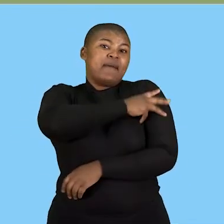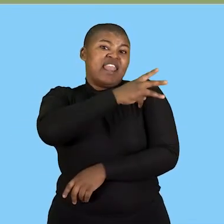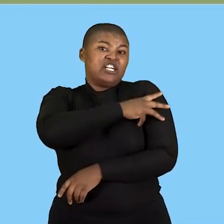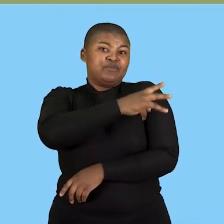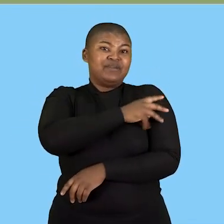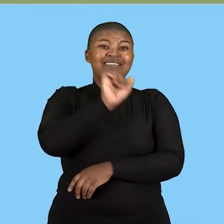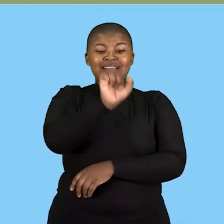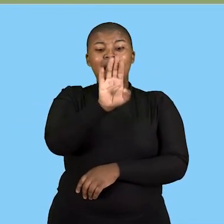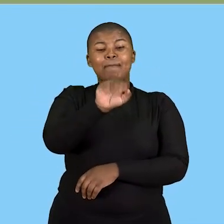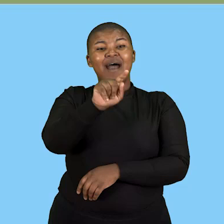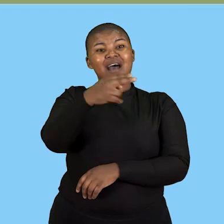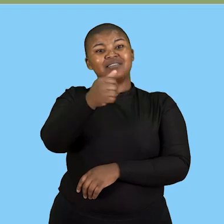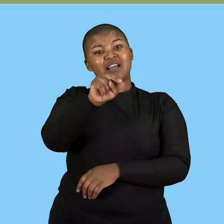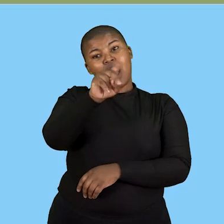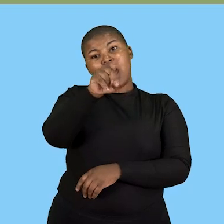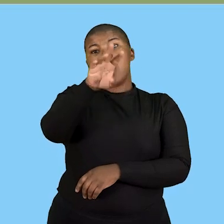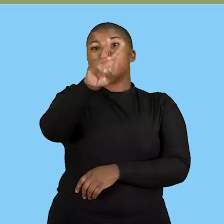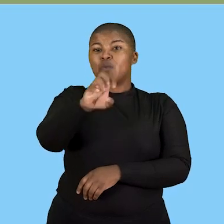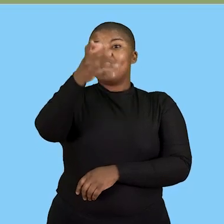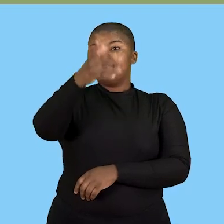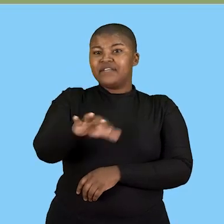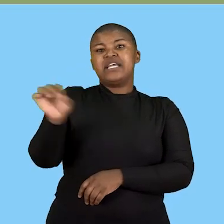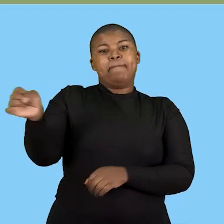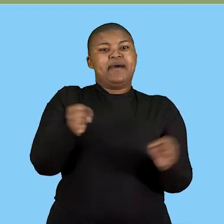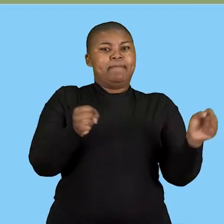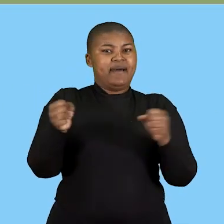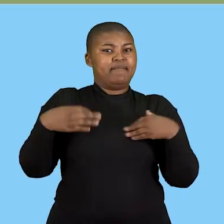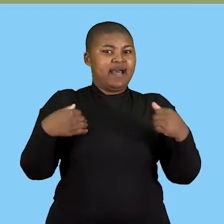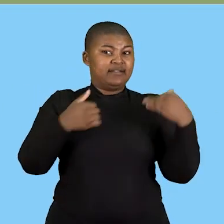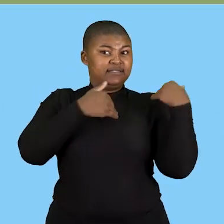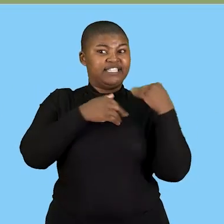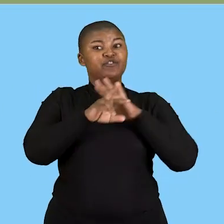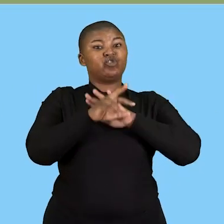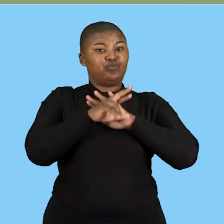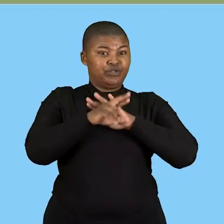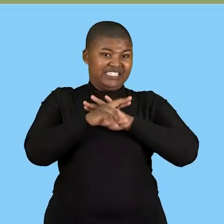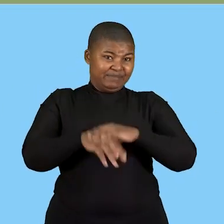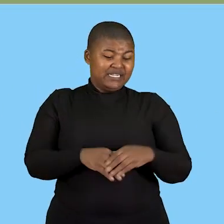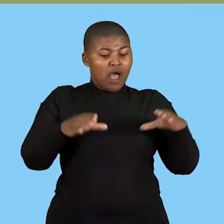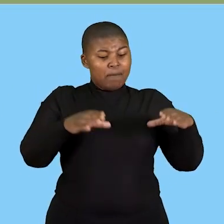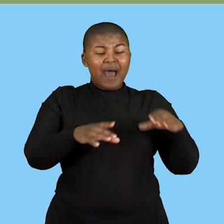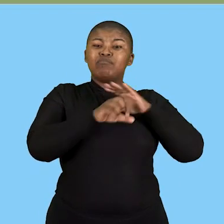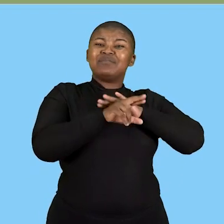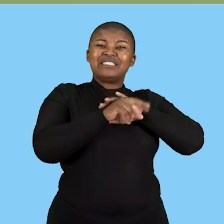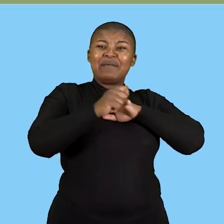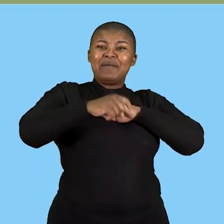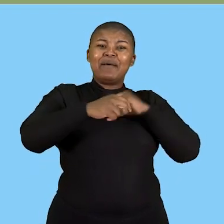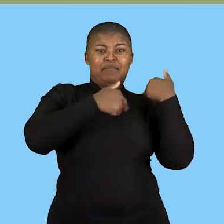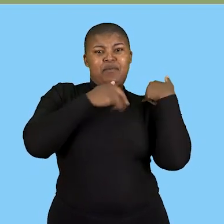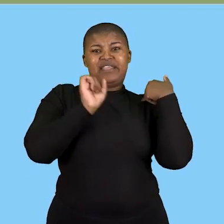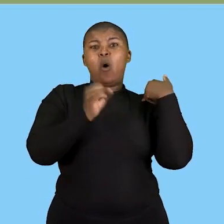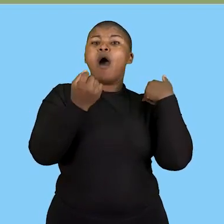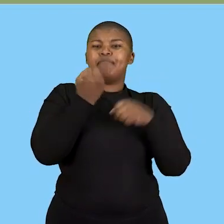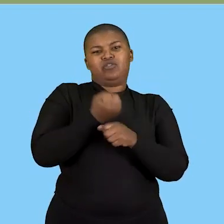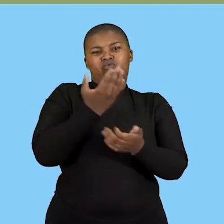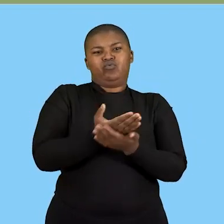safety representatives. Now, they will be responsible for checking the effectiveness of Batandwa